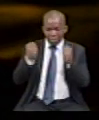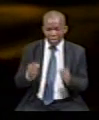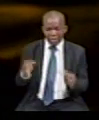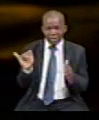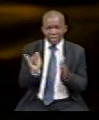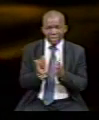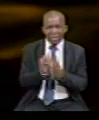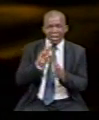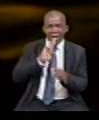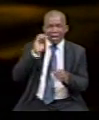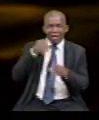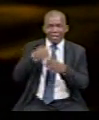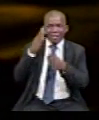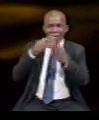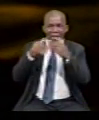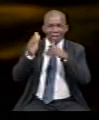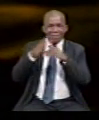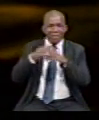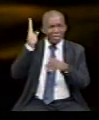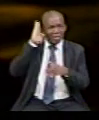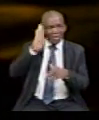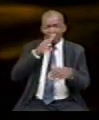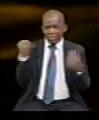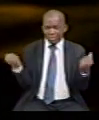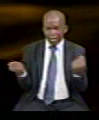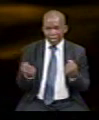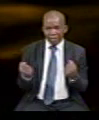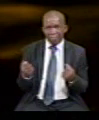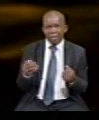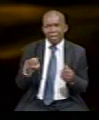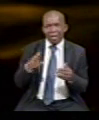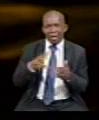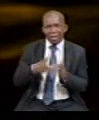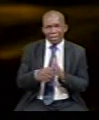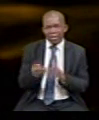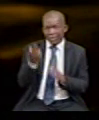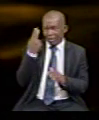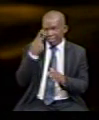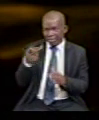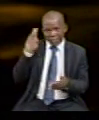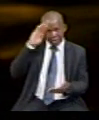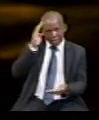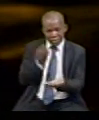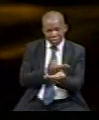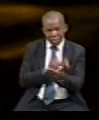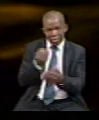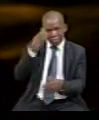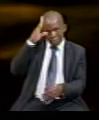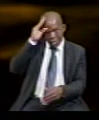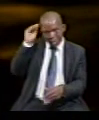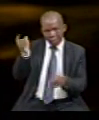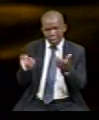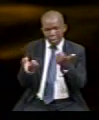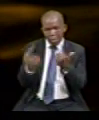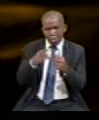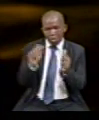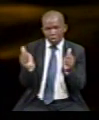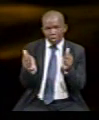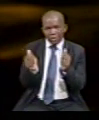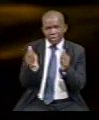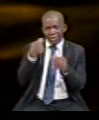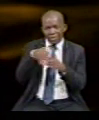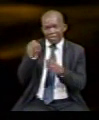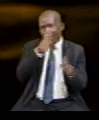heaven shall be shaken, and then shall they see the Son of Man coming in the clouds with great power and